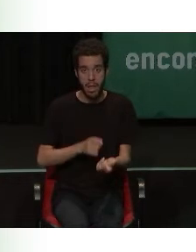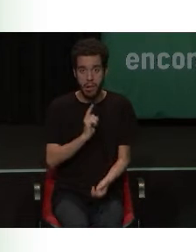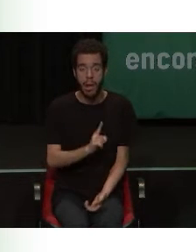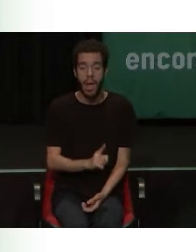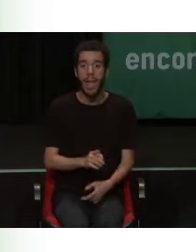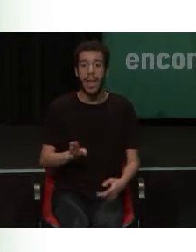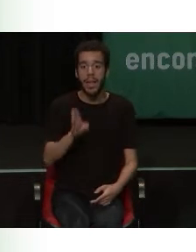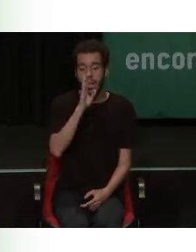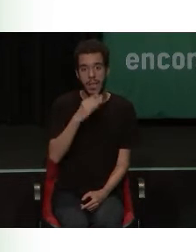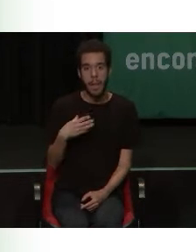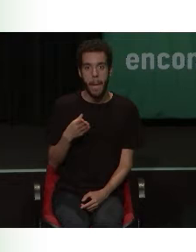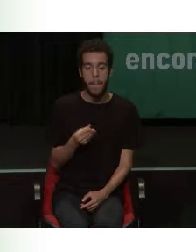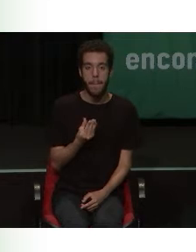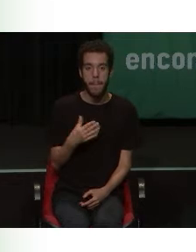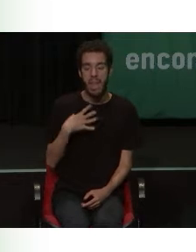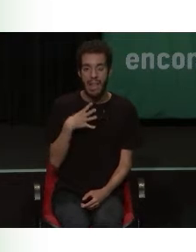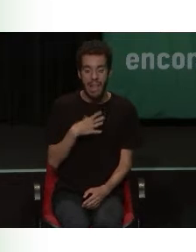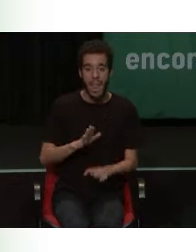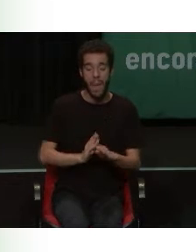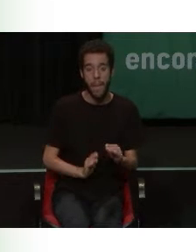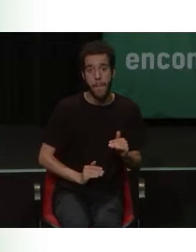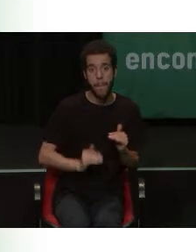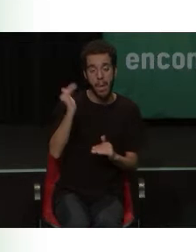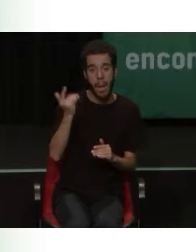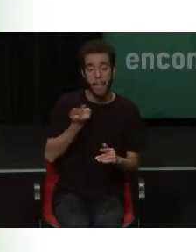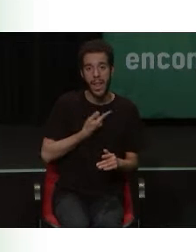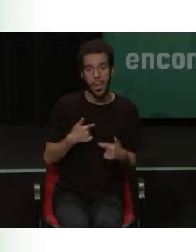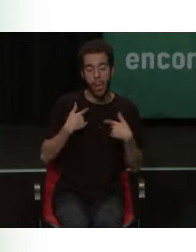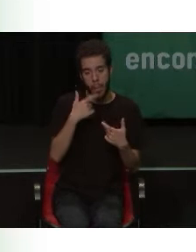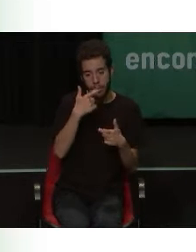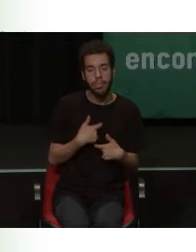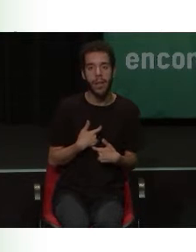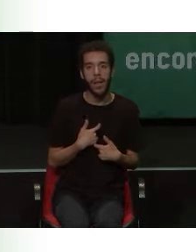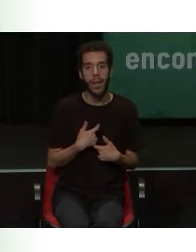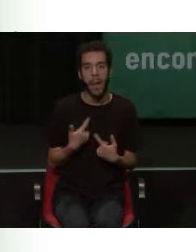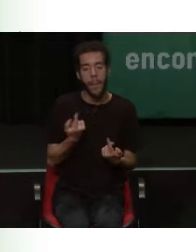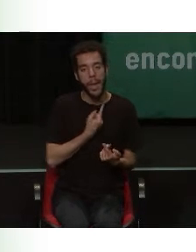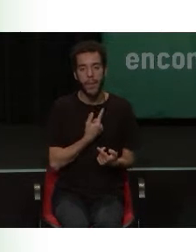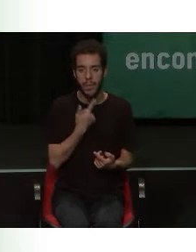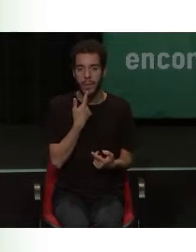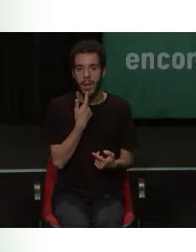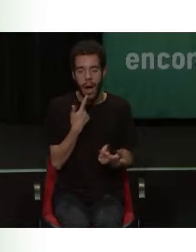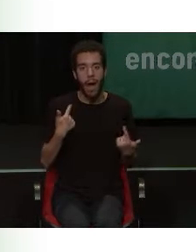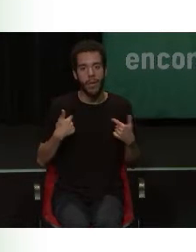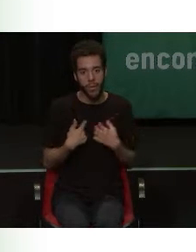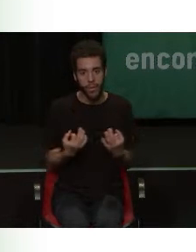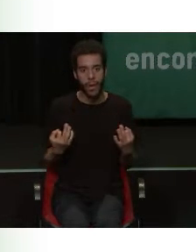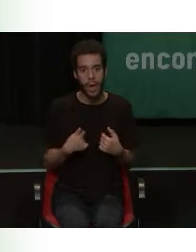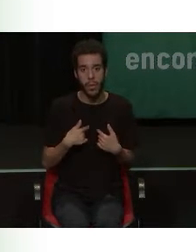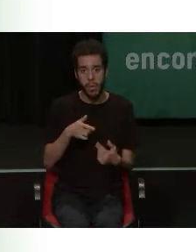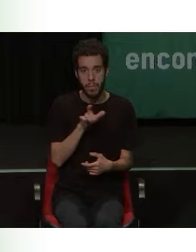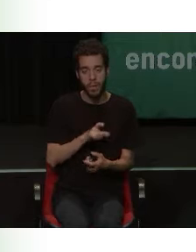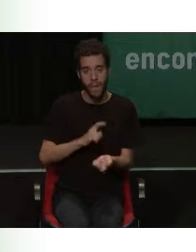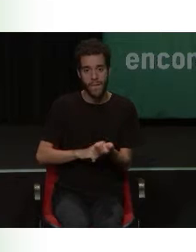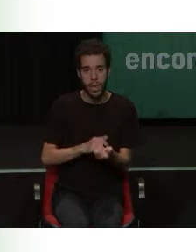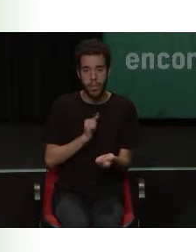more impulsive, the more the fear increases, the more they have to self-regulate. They have to understand, I